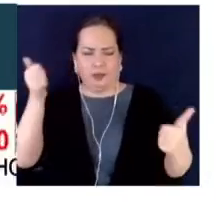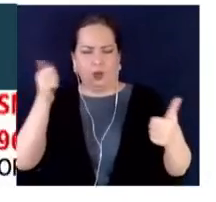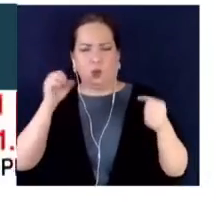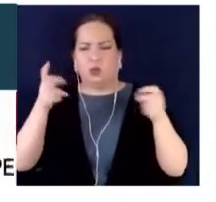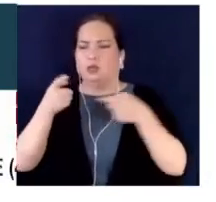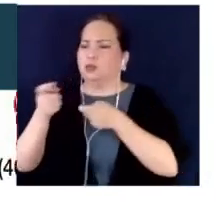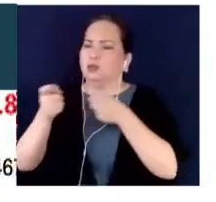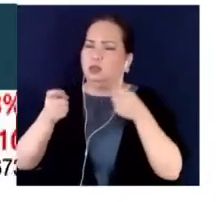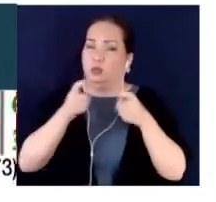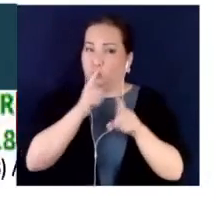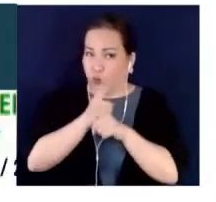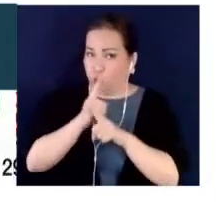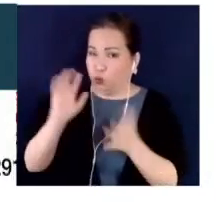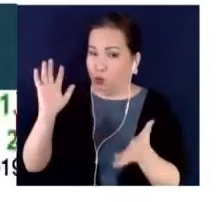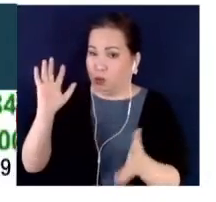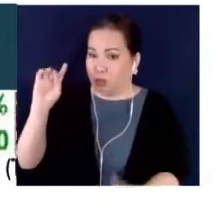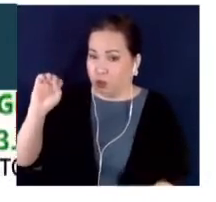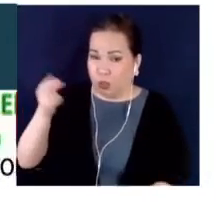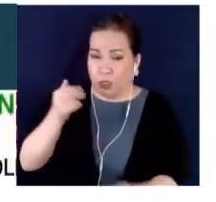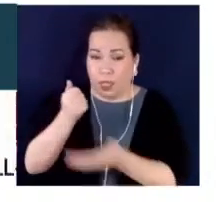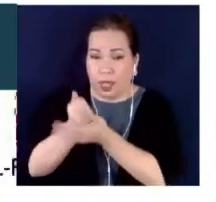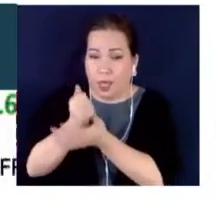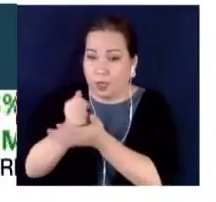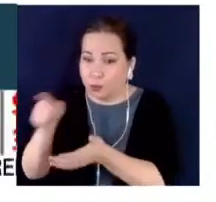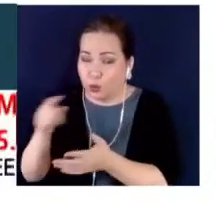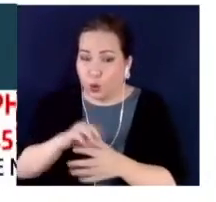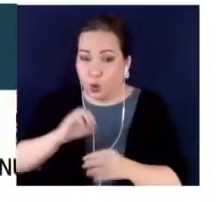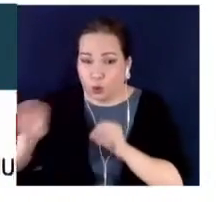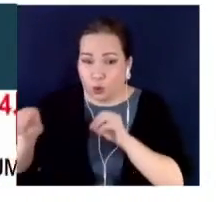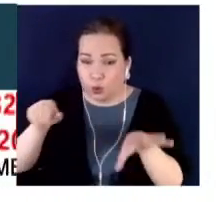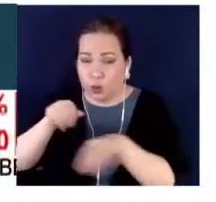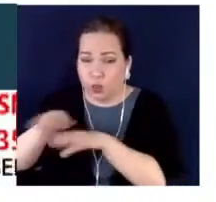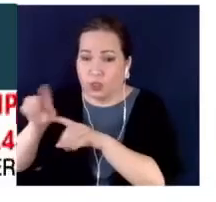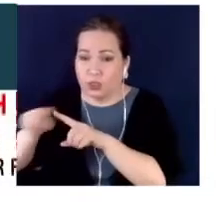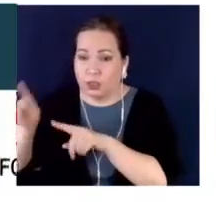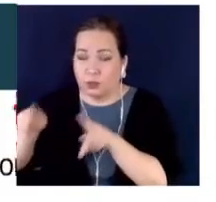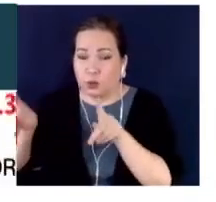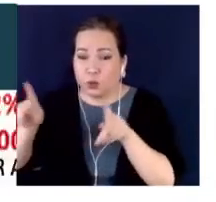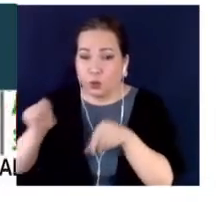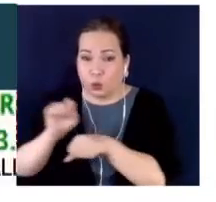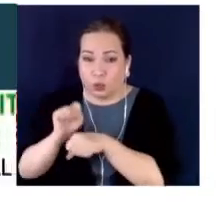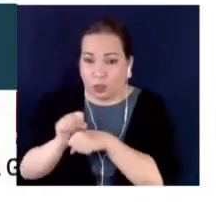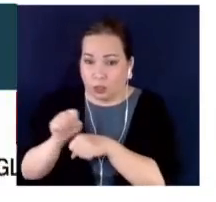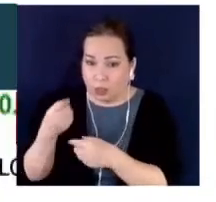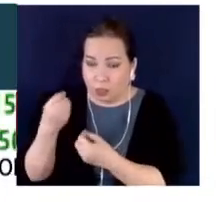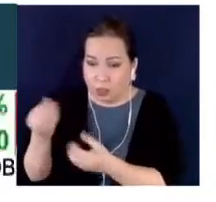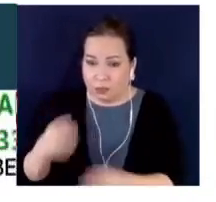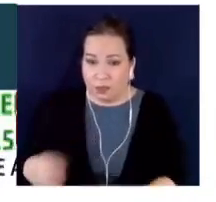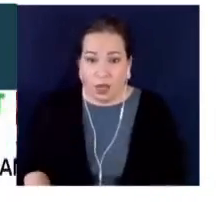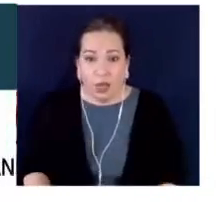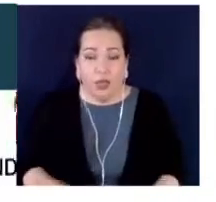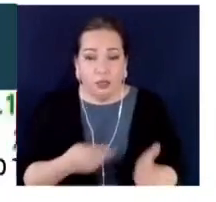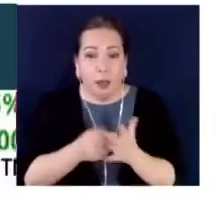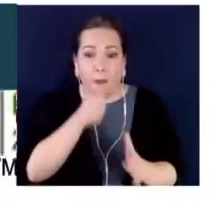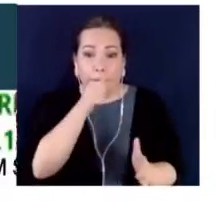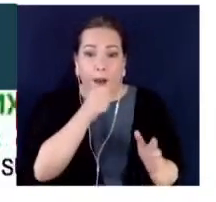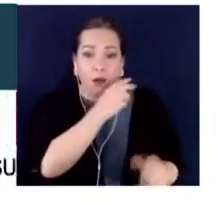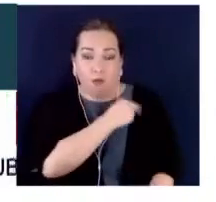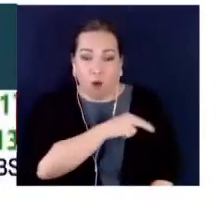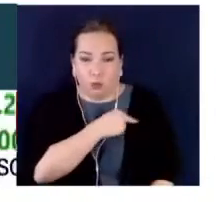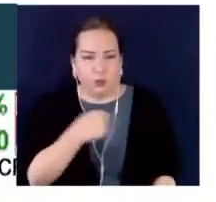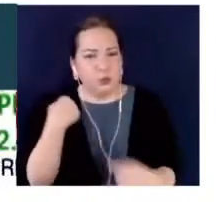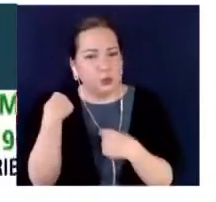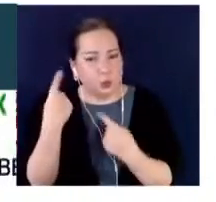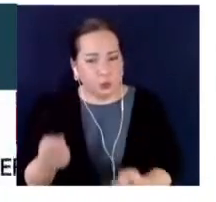you to staff understaffed hospitals? Actually, we are, the private hospitals, even